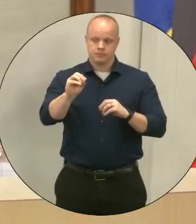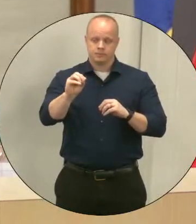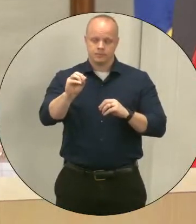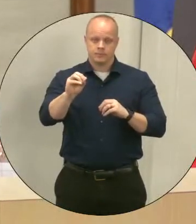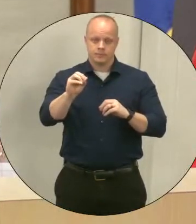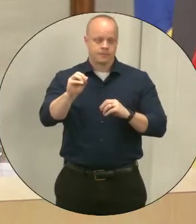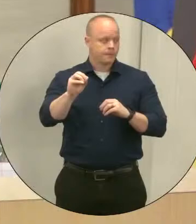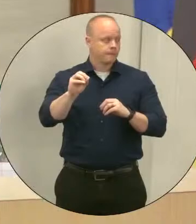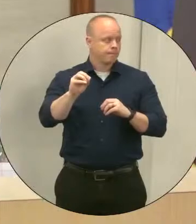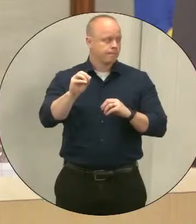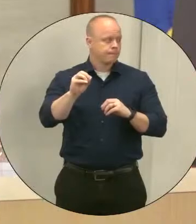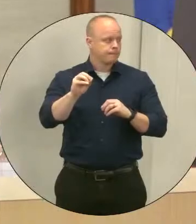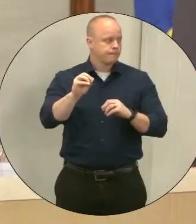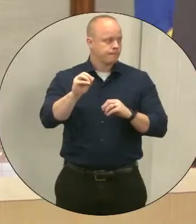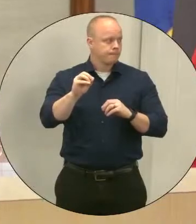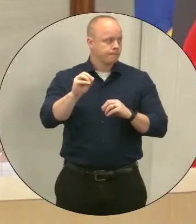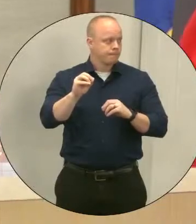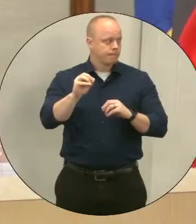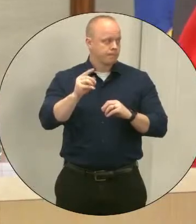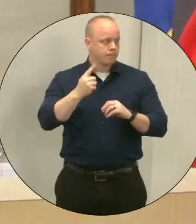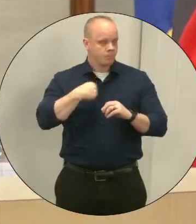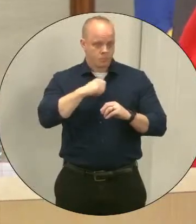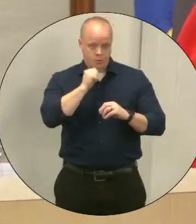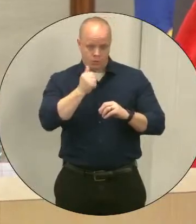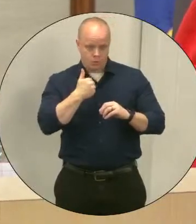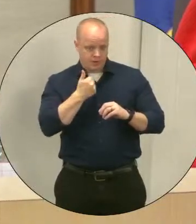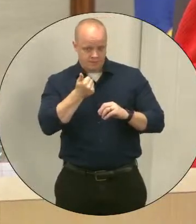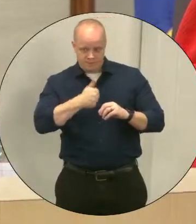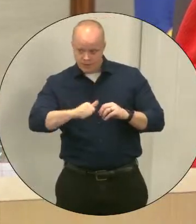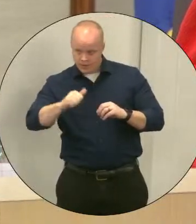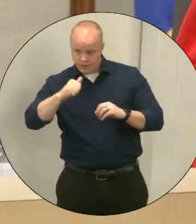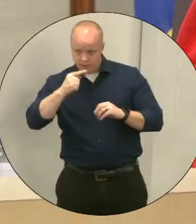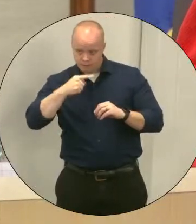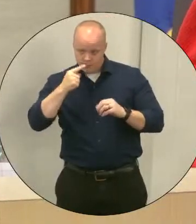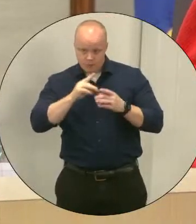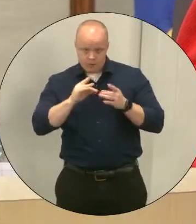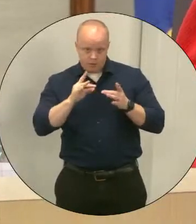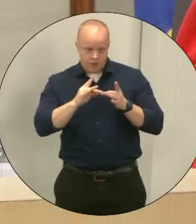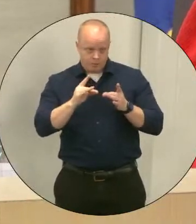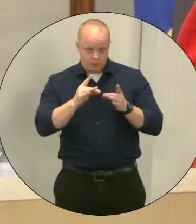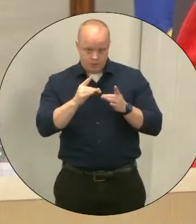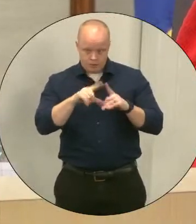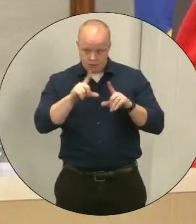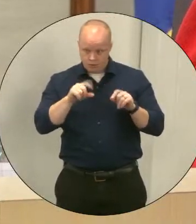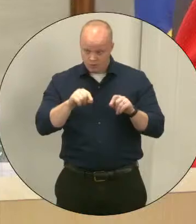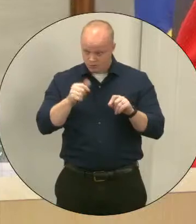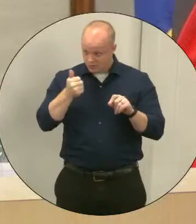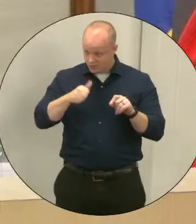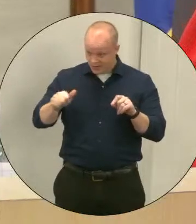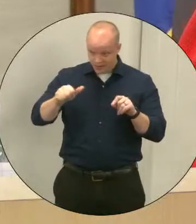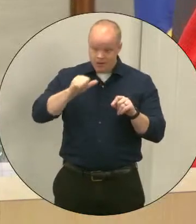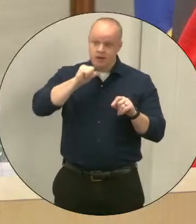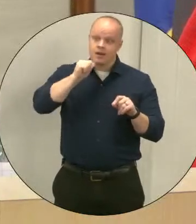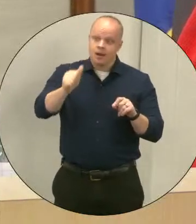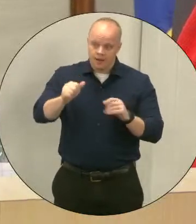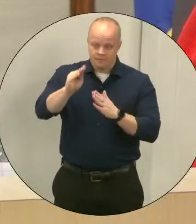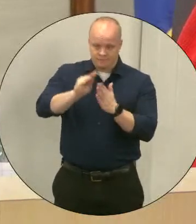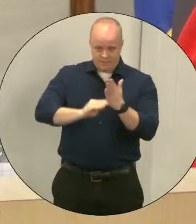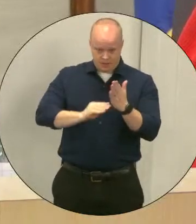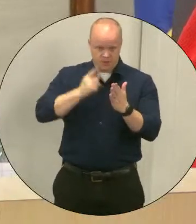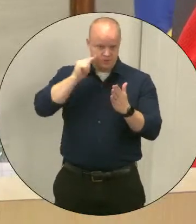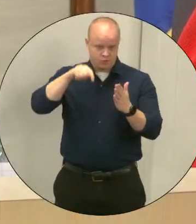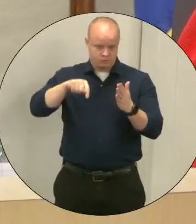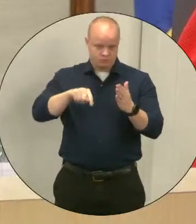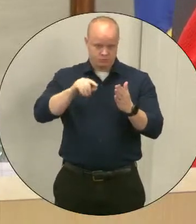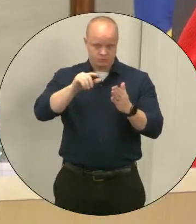2.0. We do not have any public comment cards, but has anybody not completed a public comment